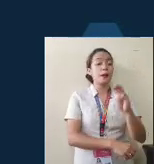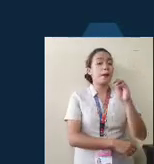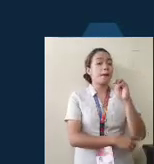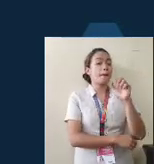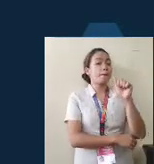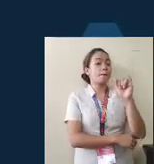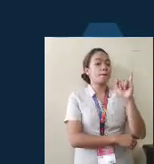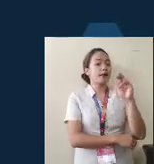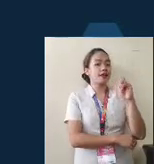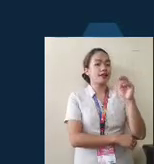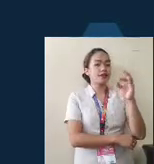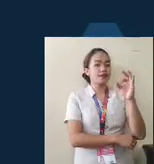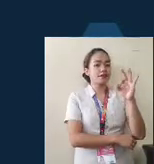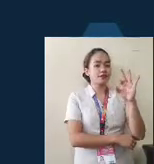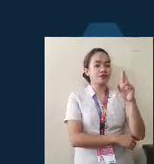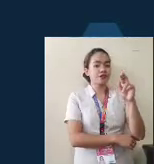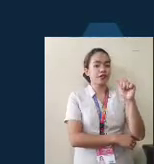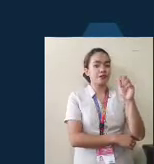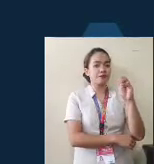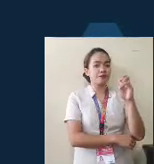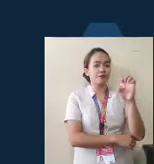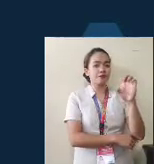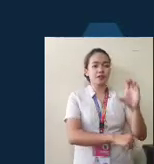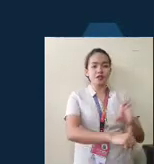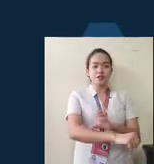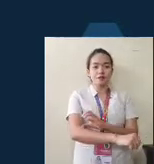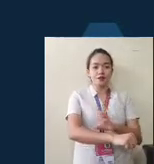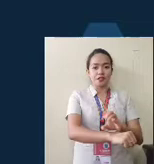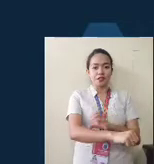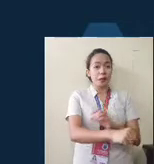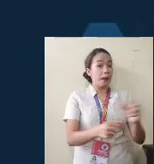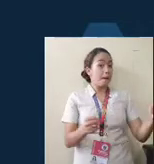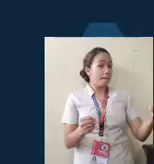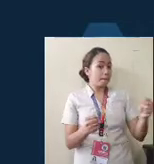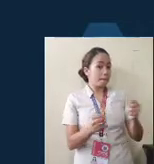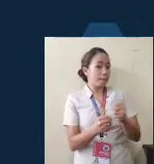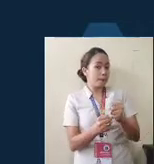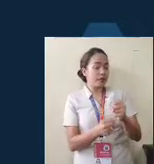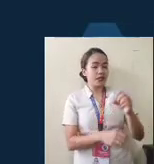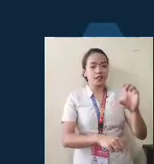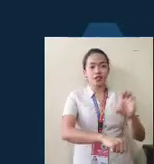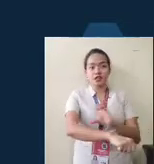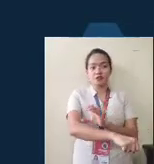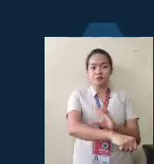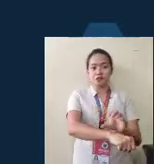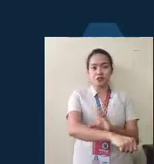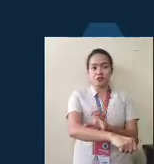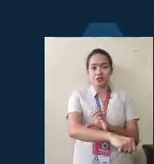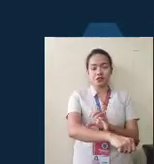mini computers, personal computers, mobile computers.